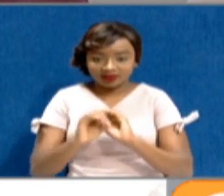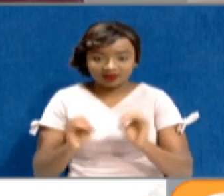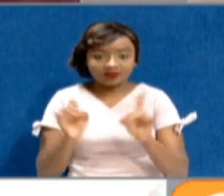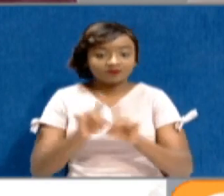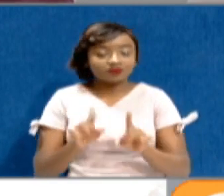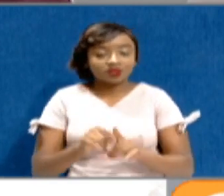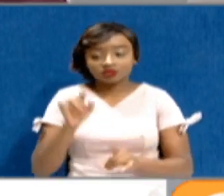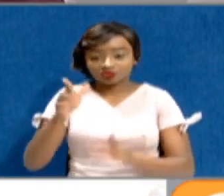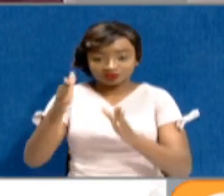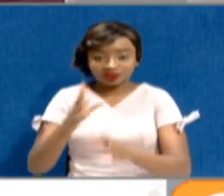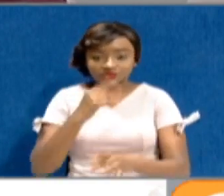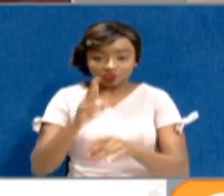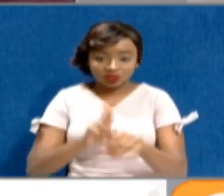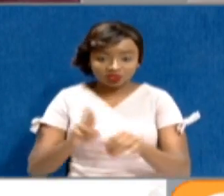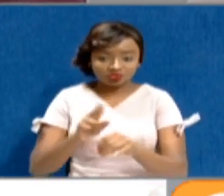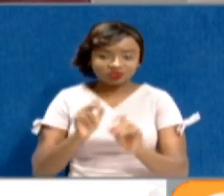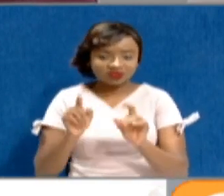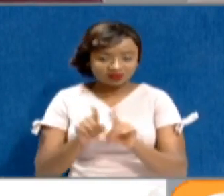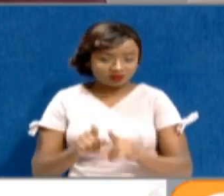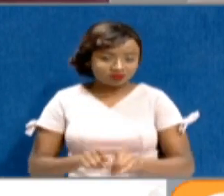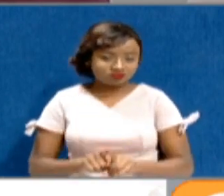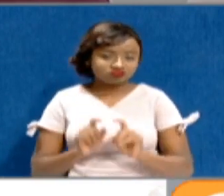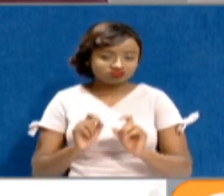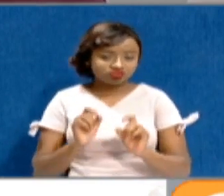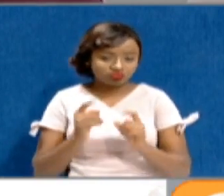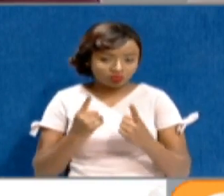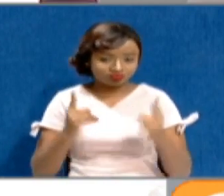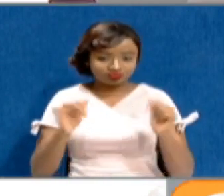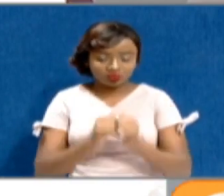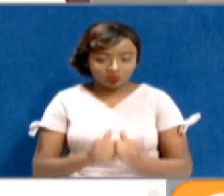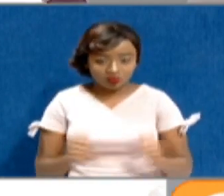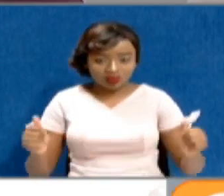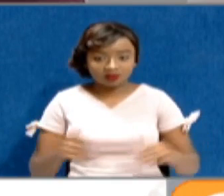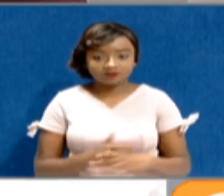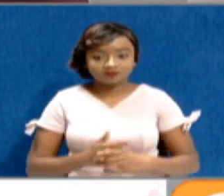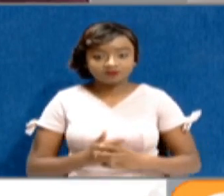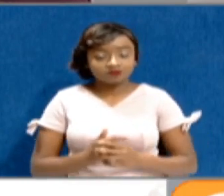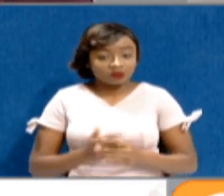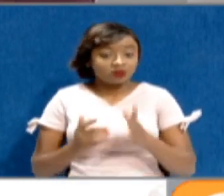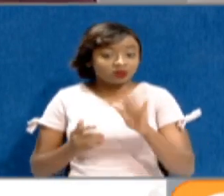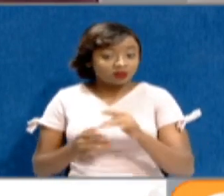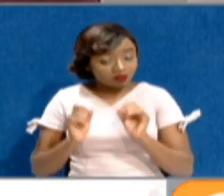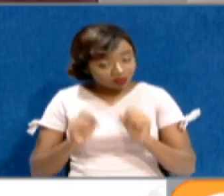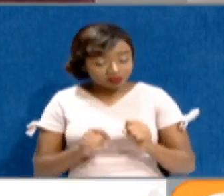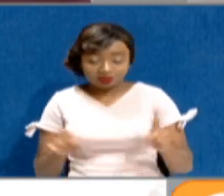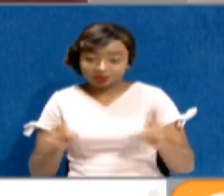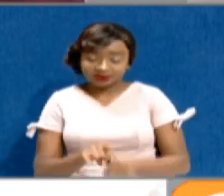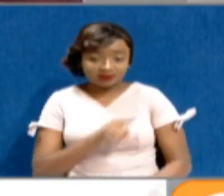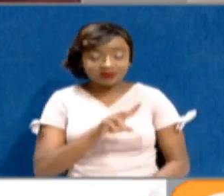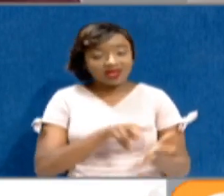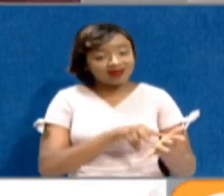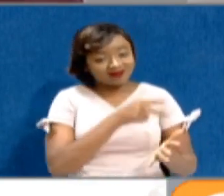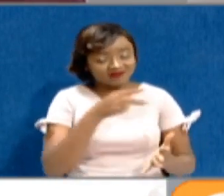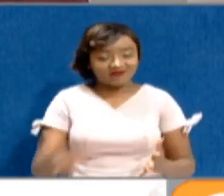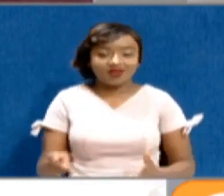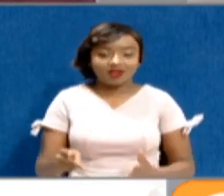it and it still remains effective throughout that process. All right? Now, things can fail even at this stage, as far advanced